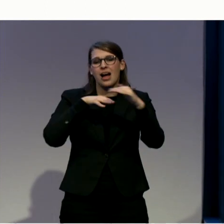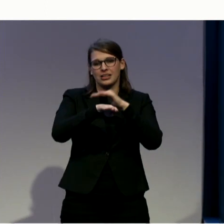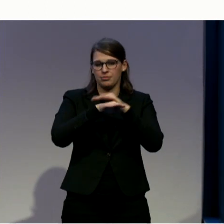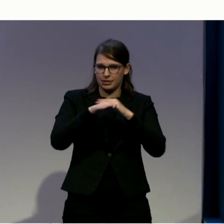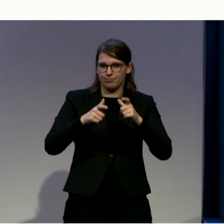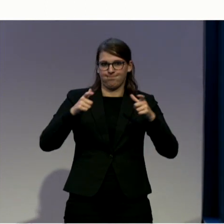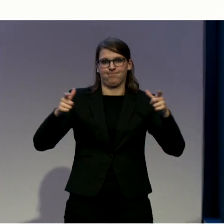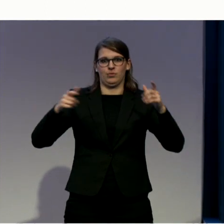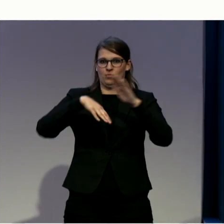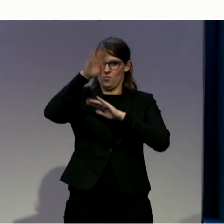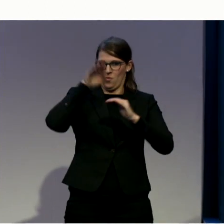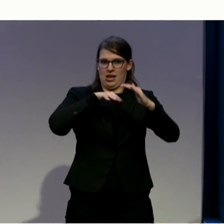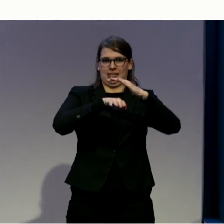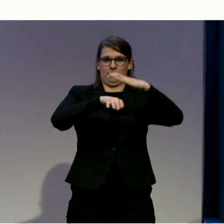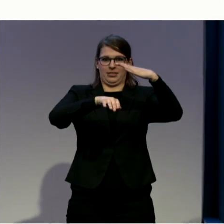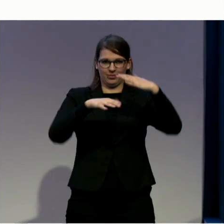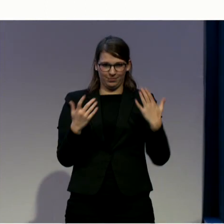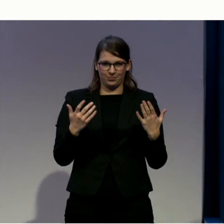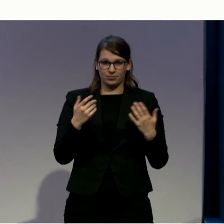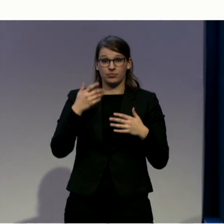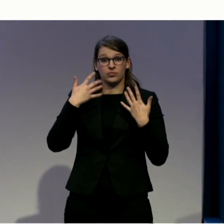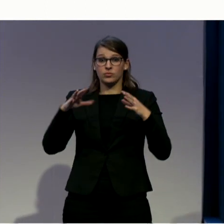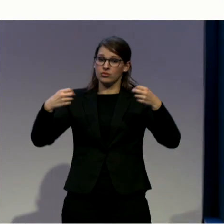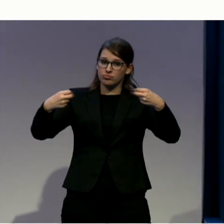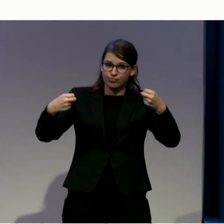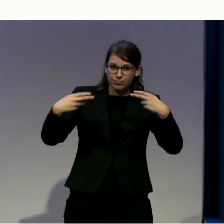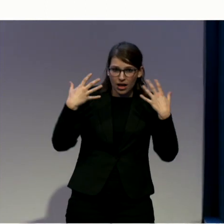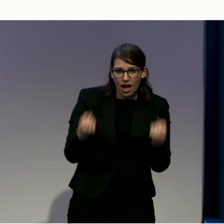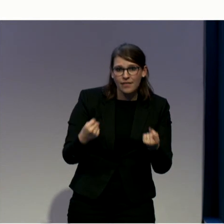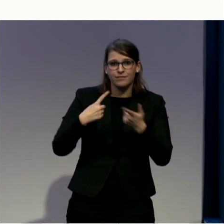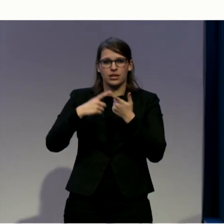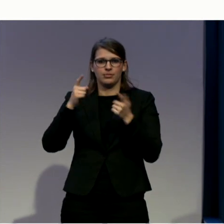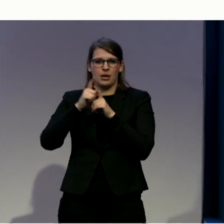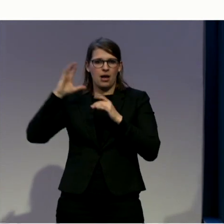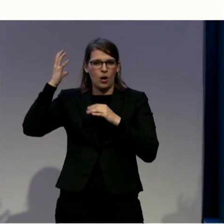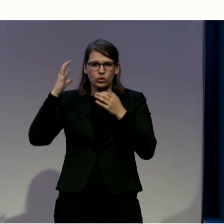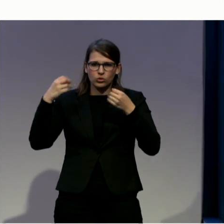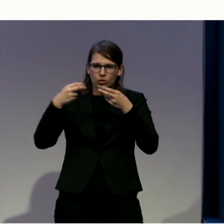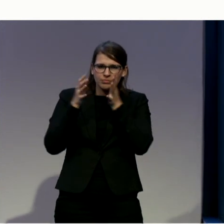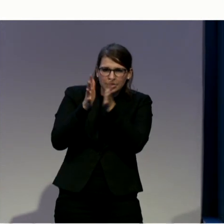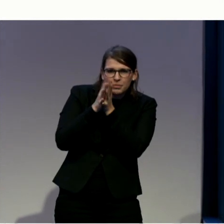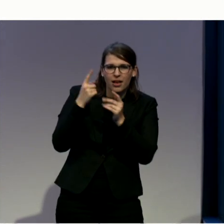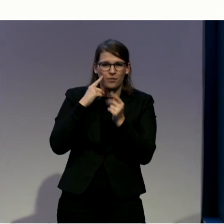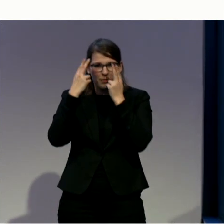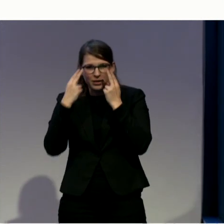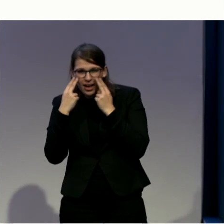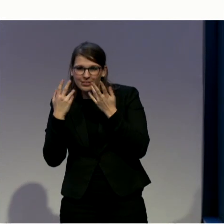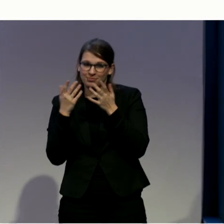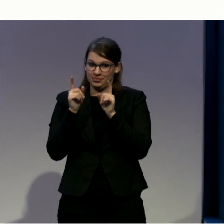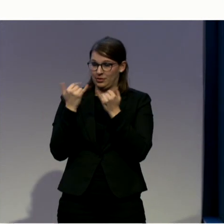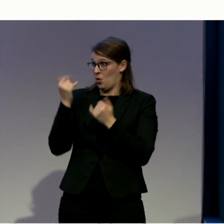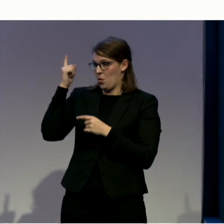add audio description to the films, and the film that you're going to see right now also has audio description, so please, anyone can enjoy these